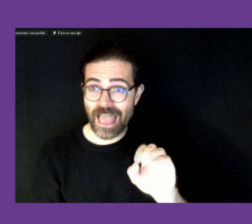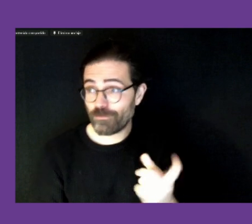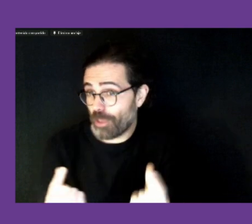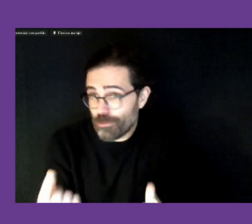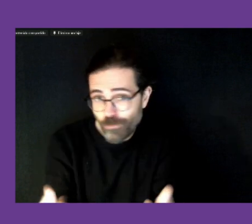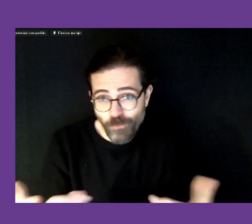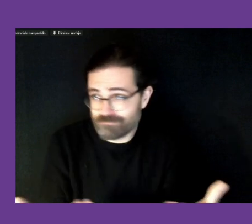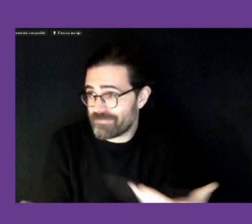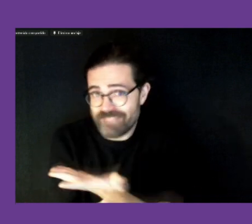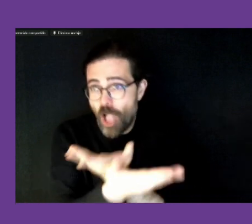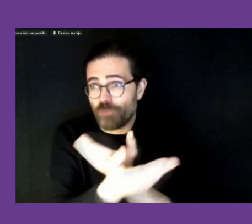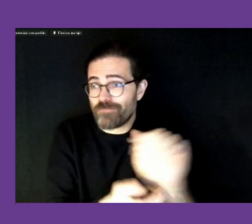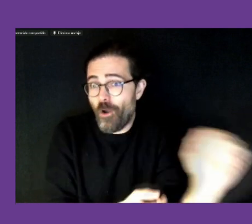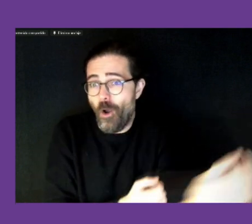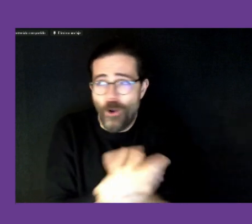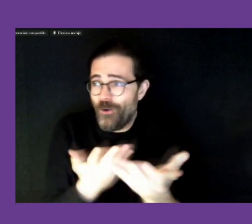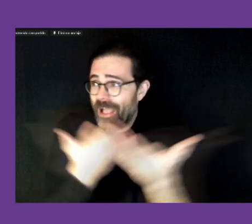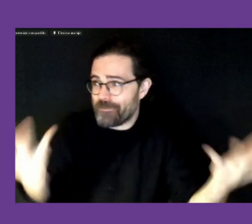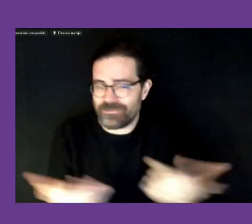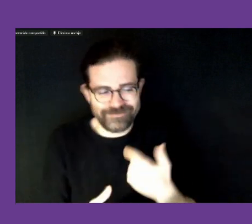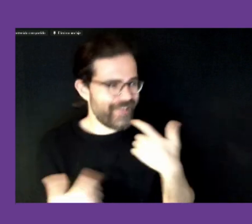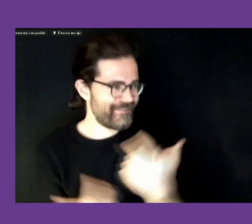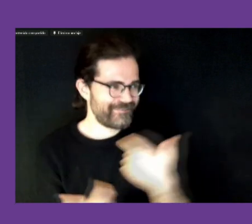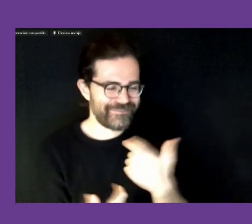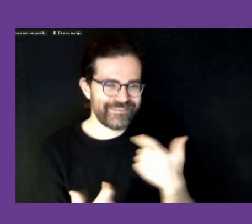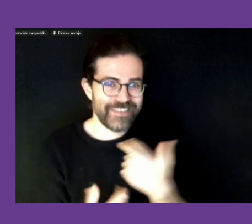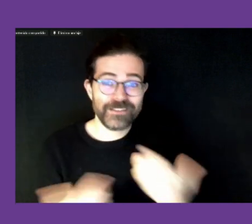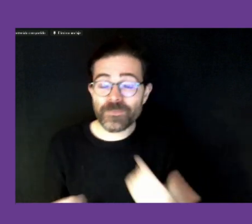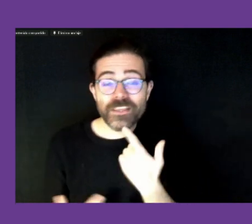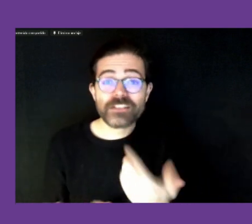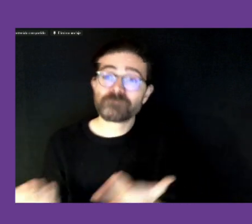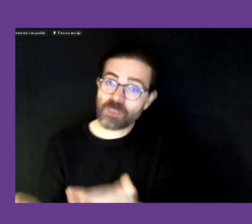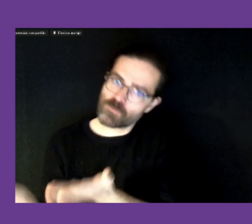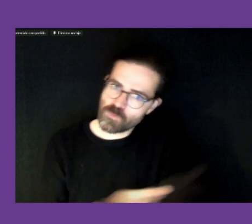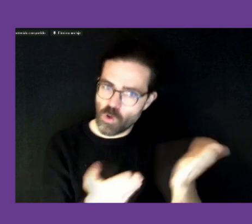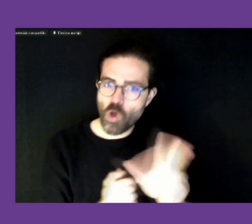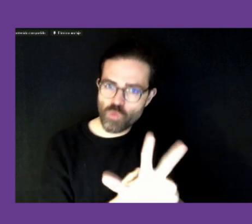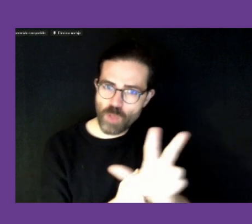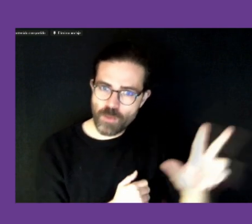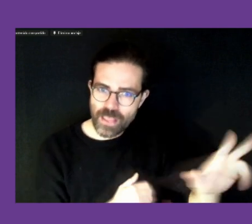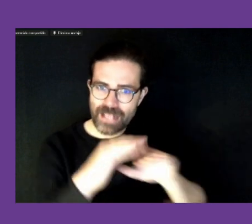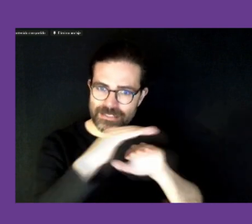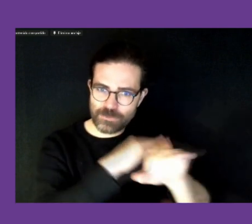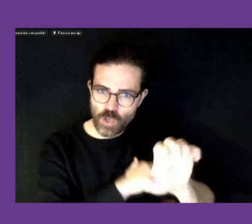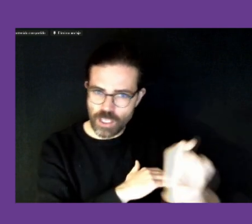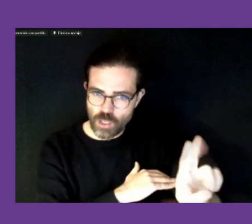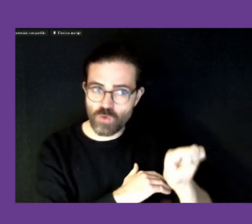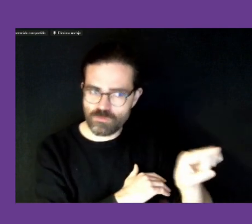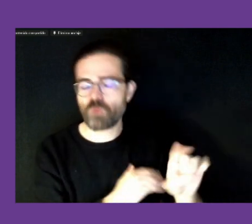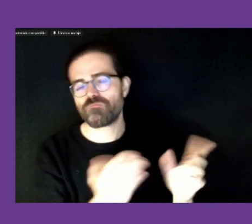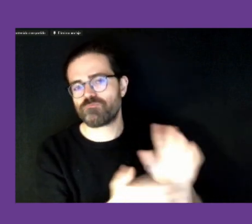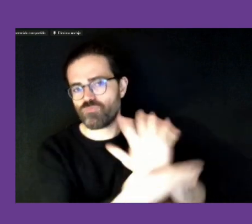go on the AccessibleEU website, where you will find all the information relevant and also the access to the